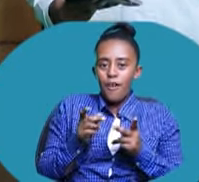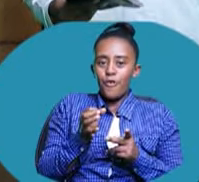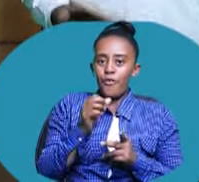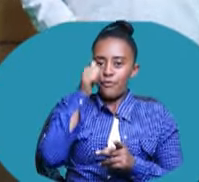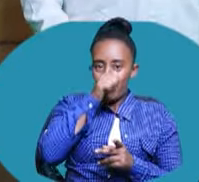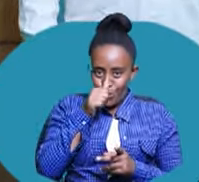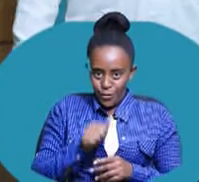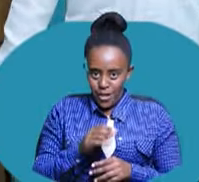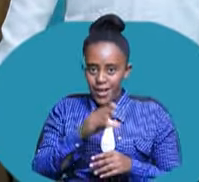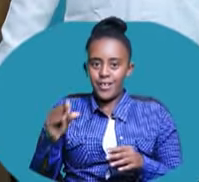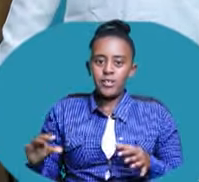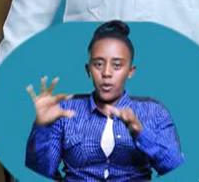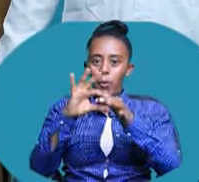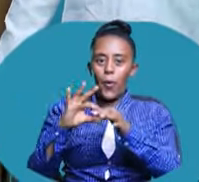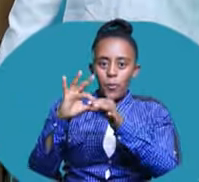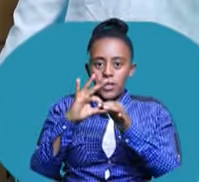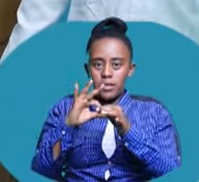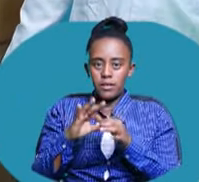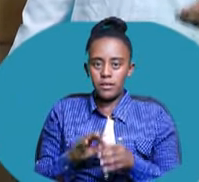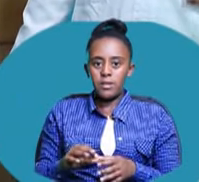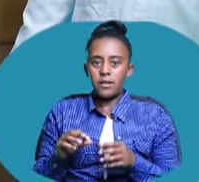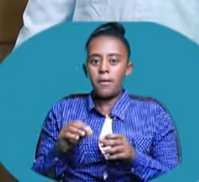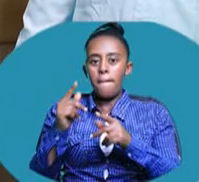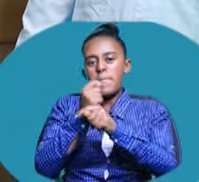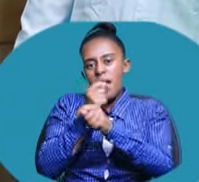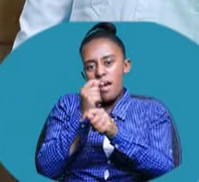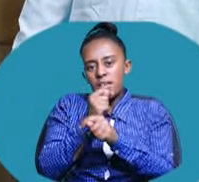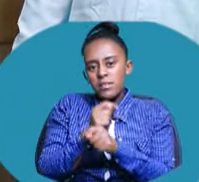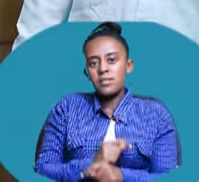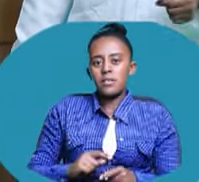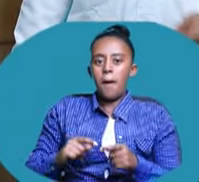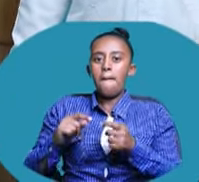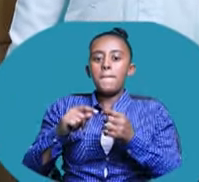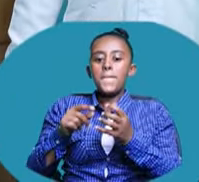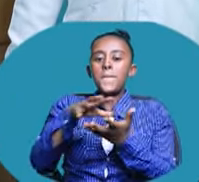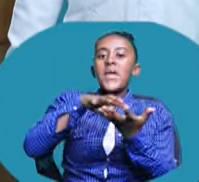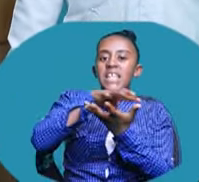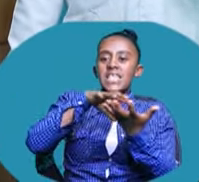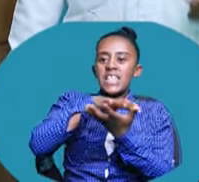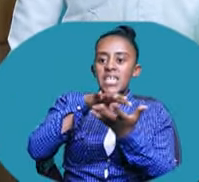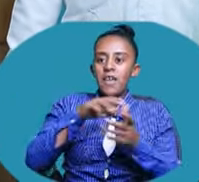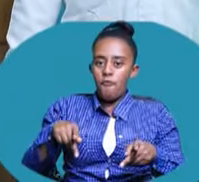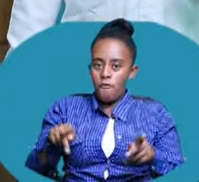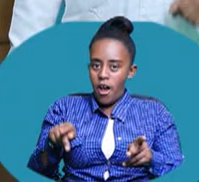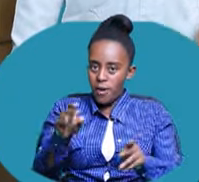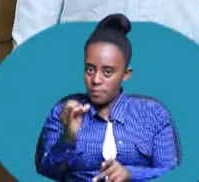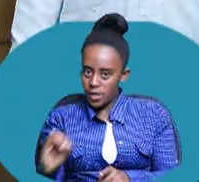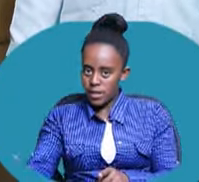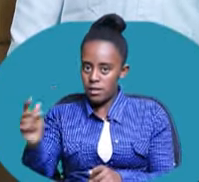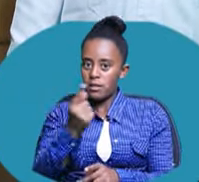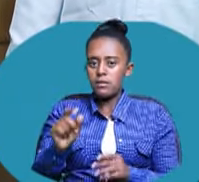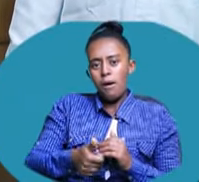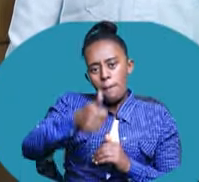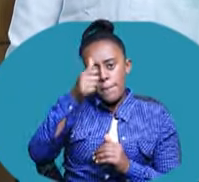And the communities also practiced a mixed farming. In addition to mixed farming,